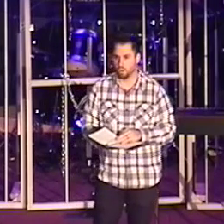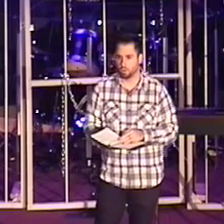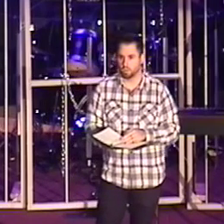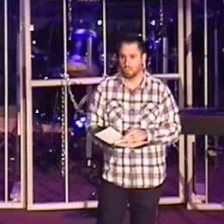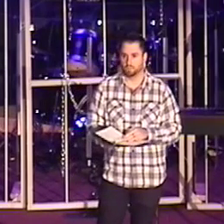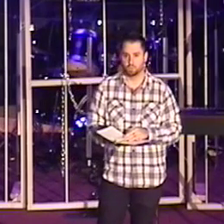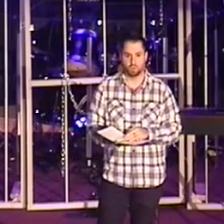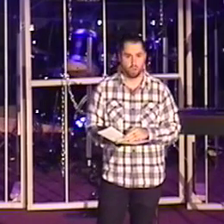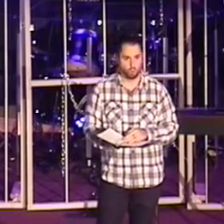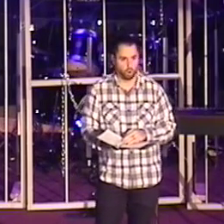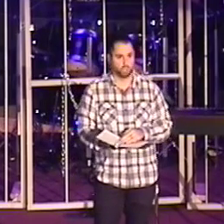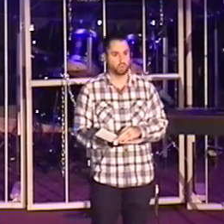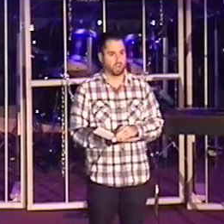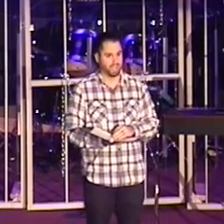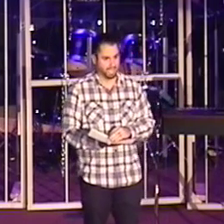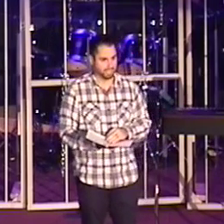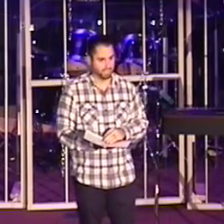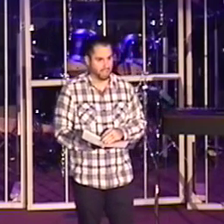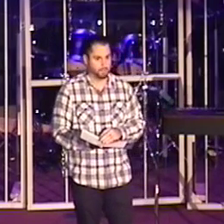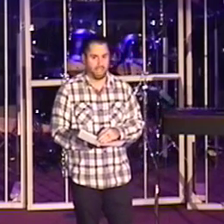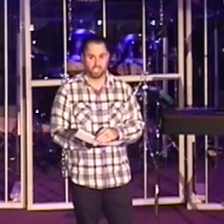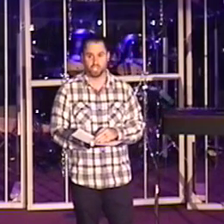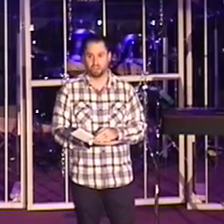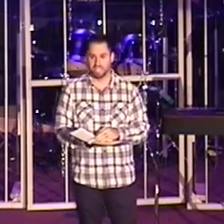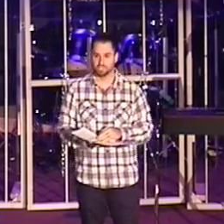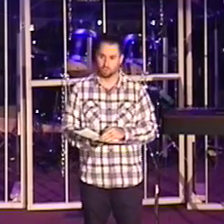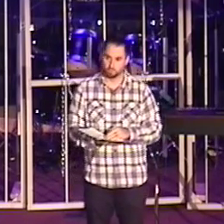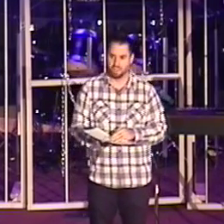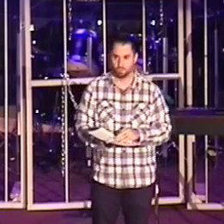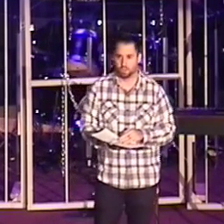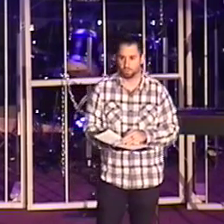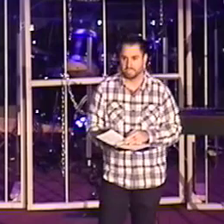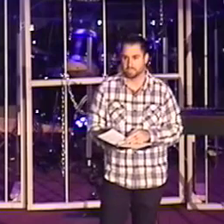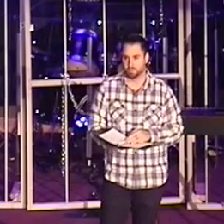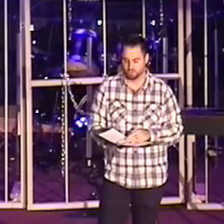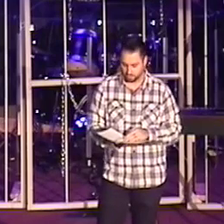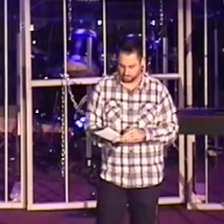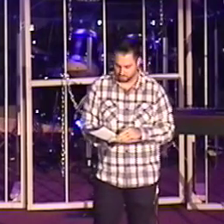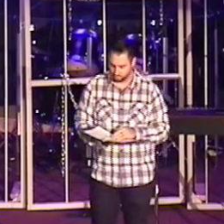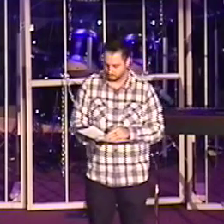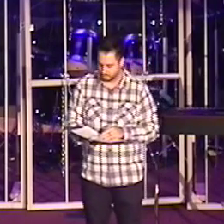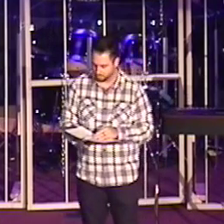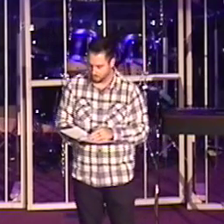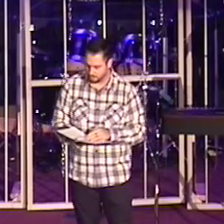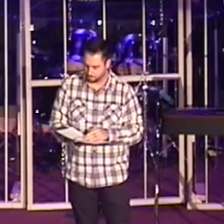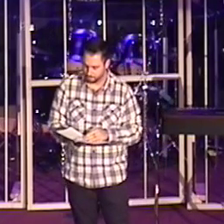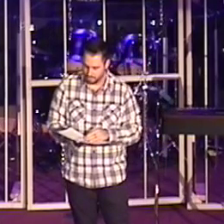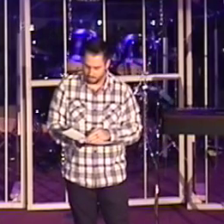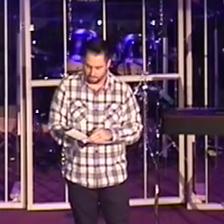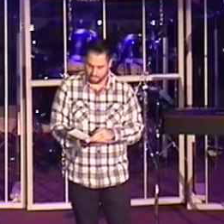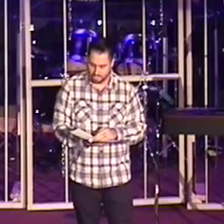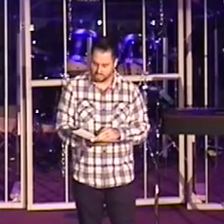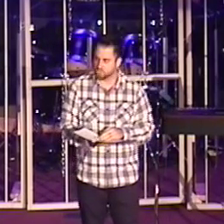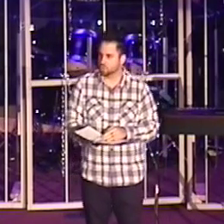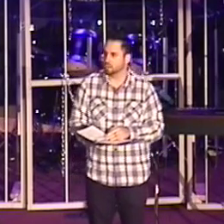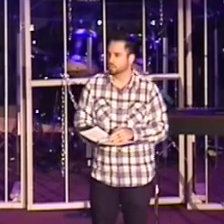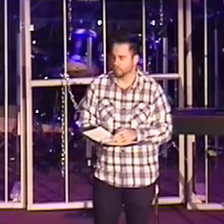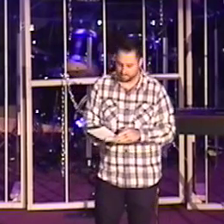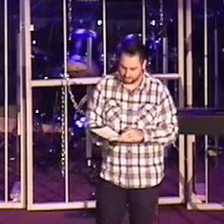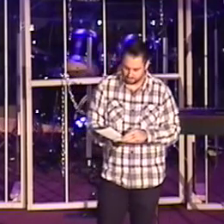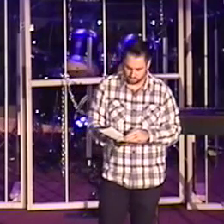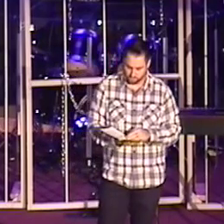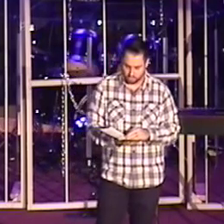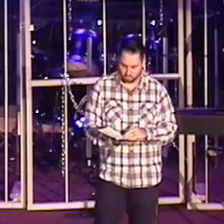you sow. If you do not work, you do not eat. A man shall eat his own bread, and we're going to read some of those verses a little bit later on. But it's